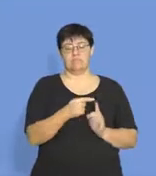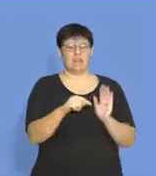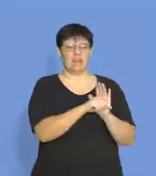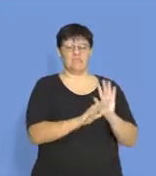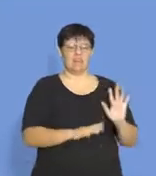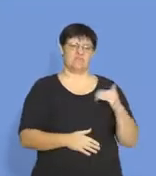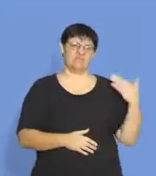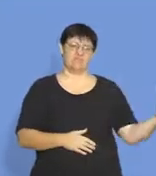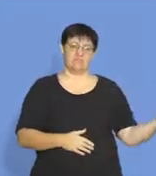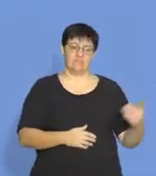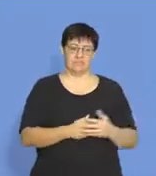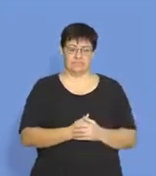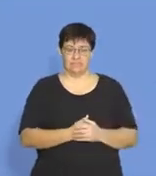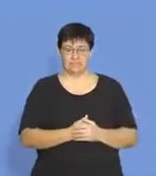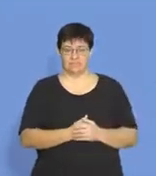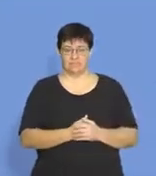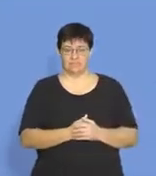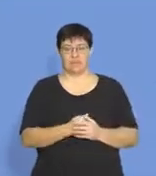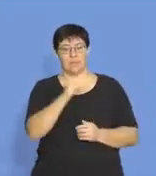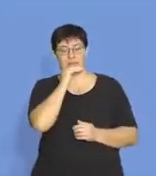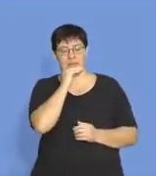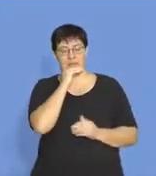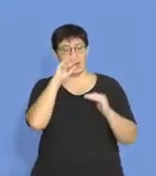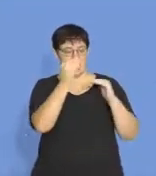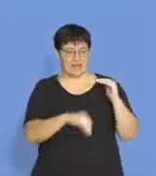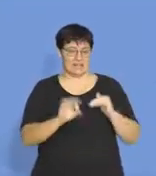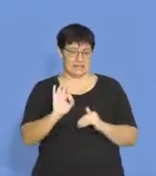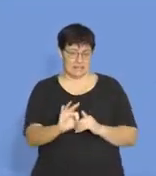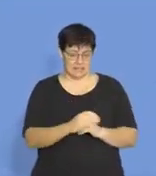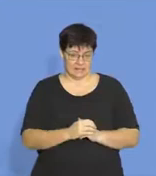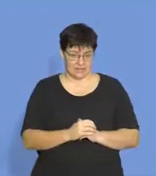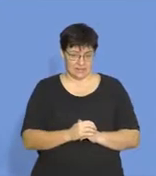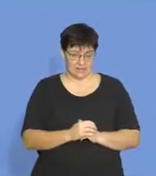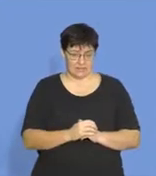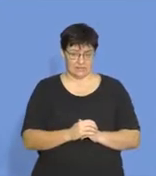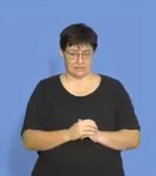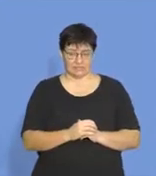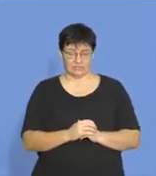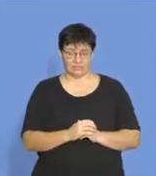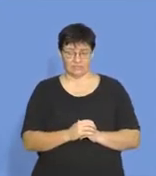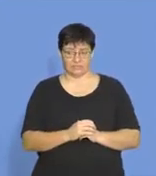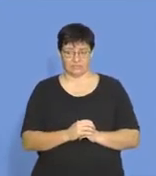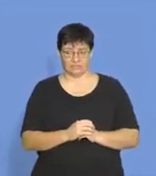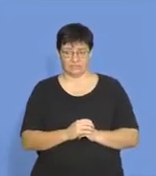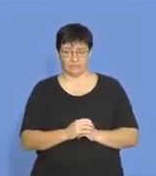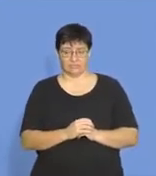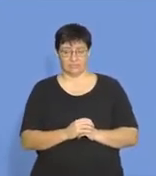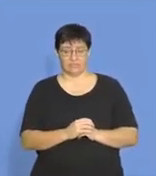be somewhere at the side on a number line, meaning it is less than the 3. And then when I look